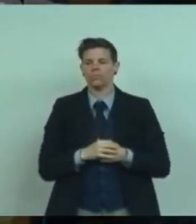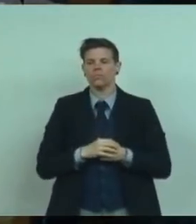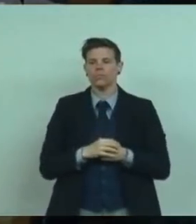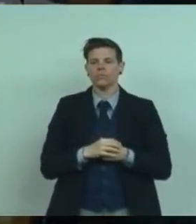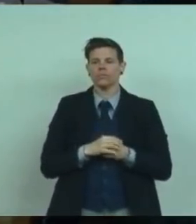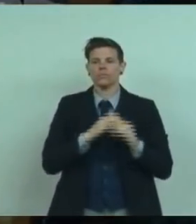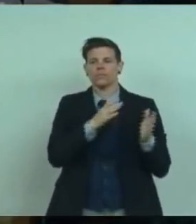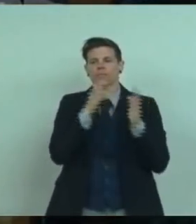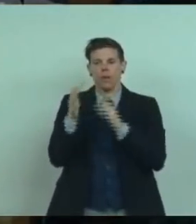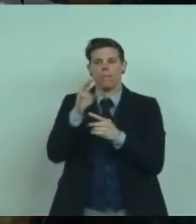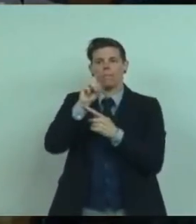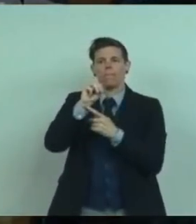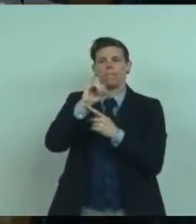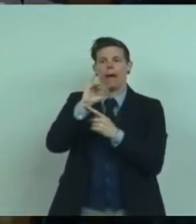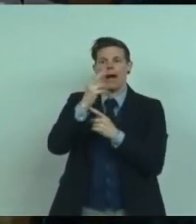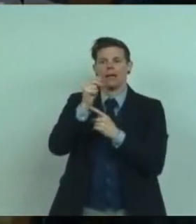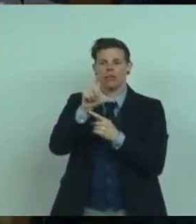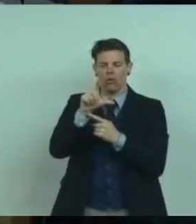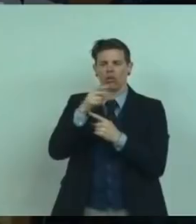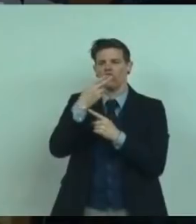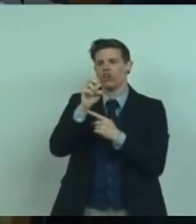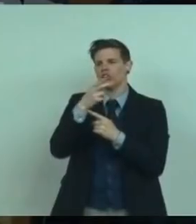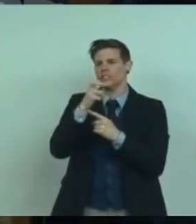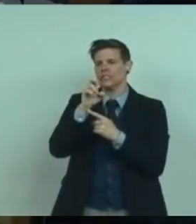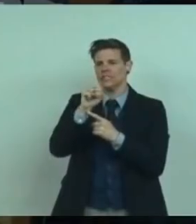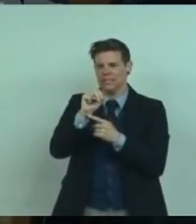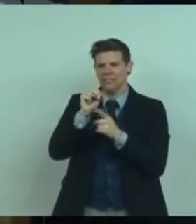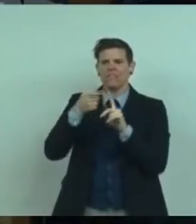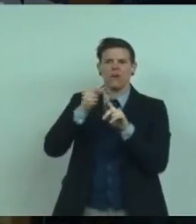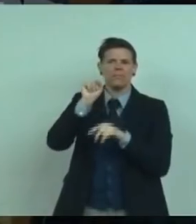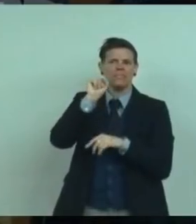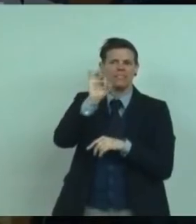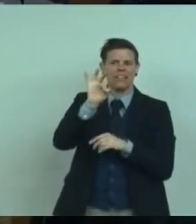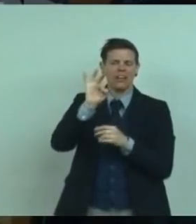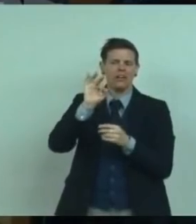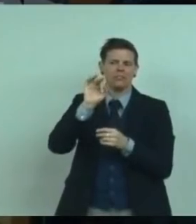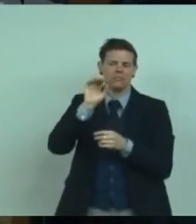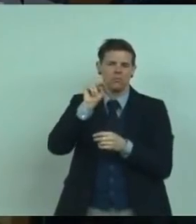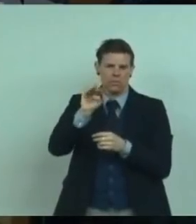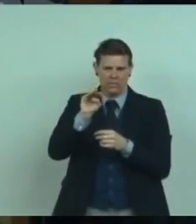Gerstein with the Santa Fe New Mexican. You are unmuted. Michael, do we have you?